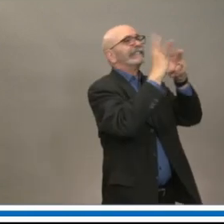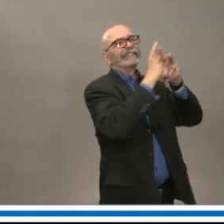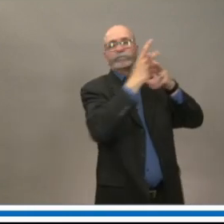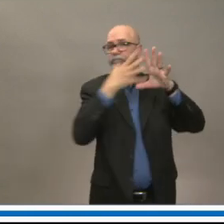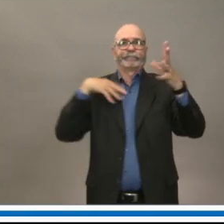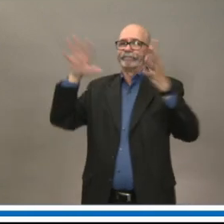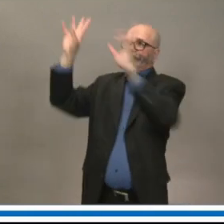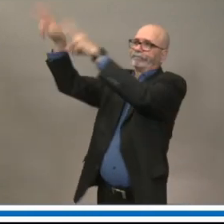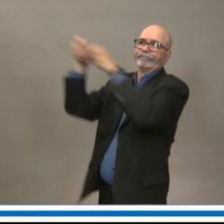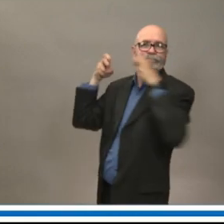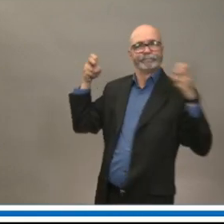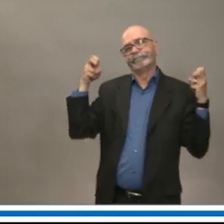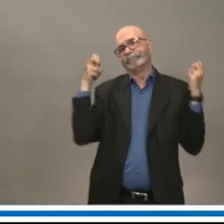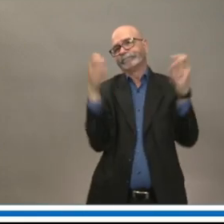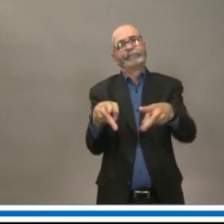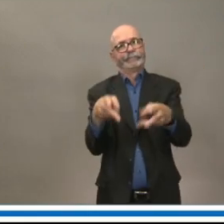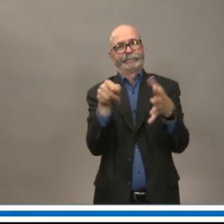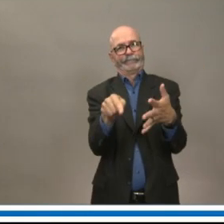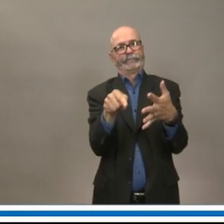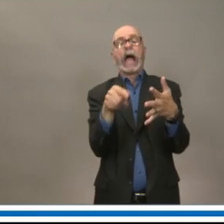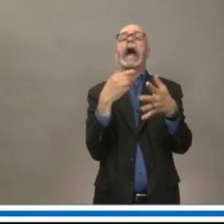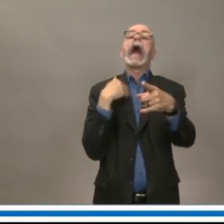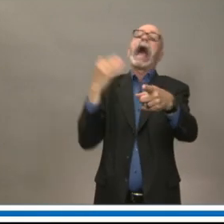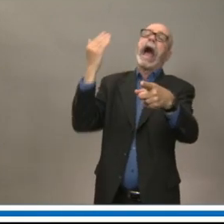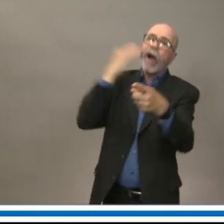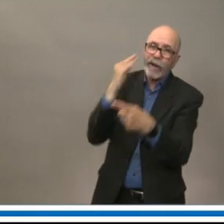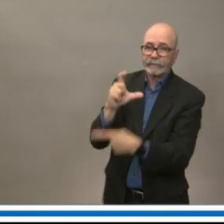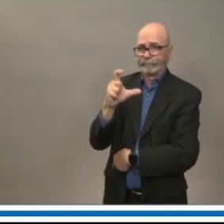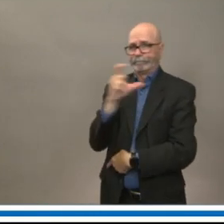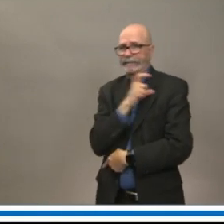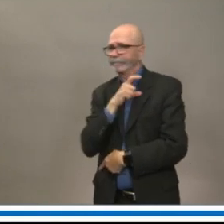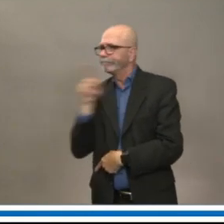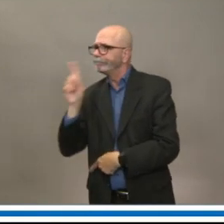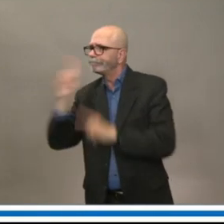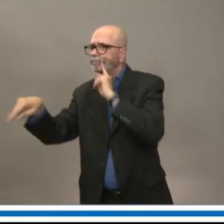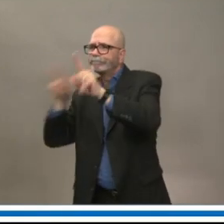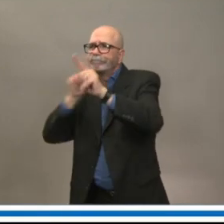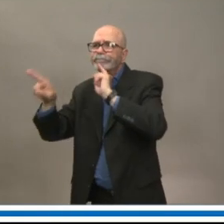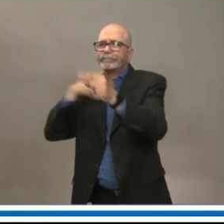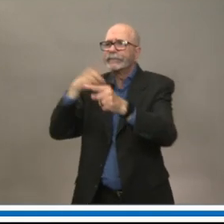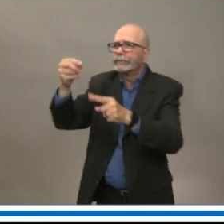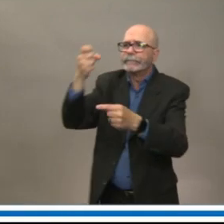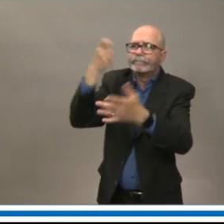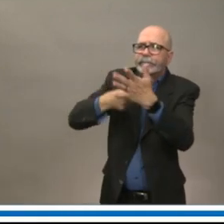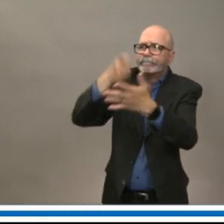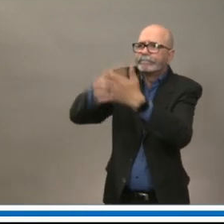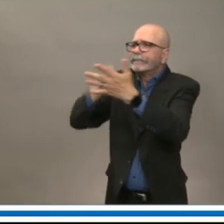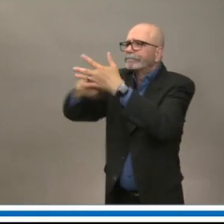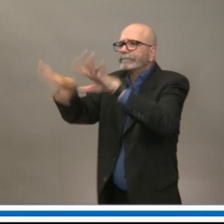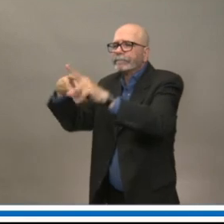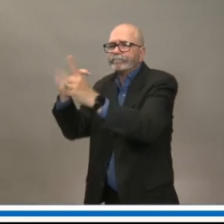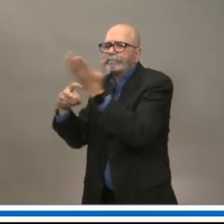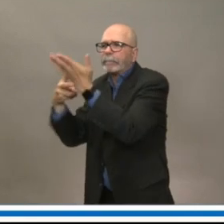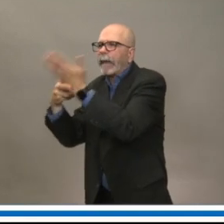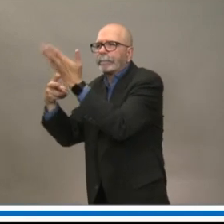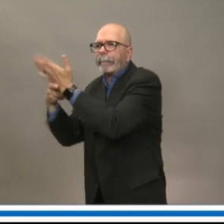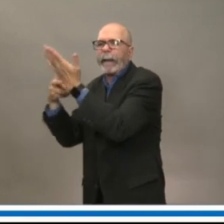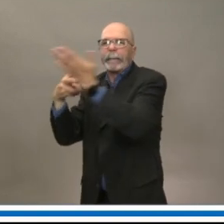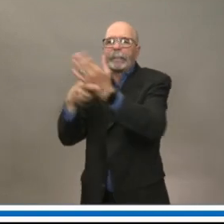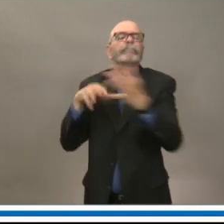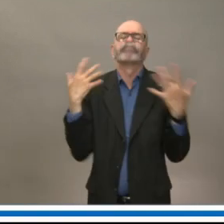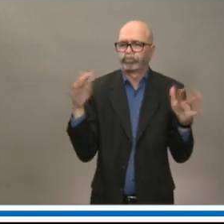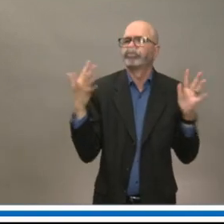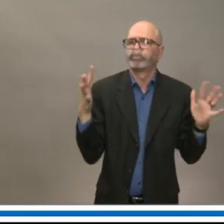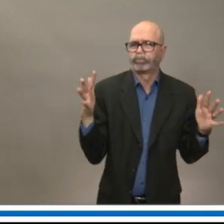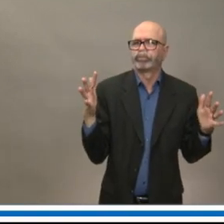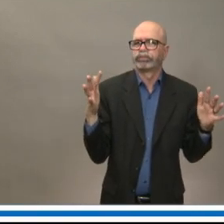The police enforcement is one, and we're still having a number of police are continuing to enforce and write tickets. There is some technology